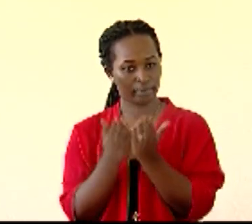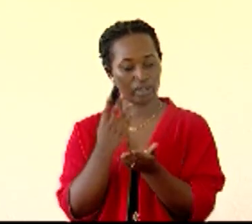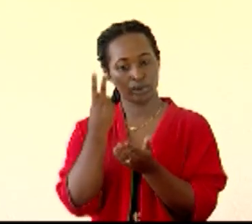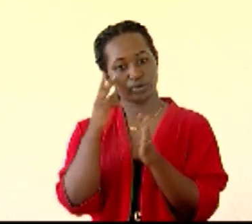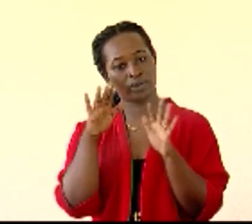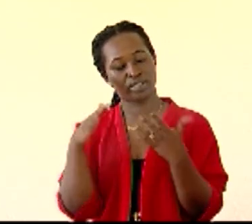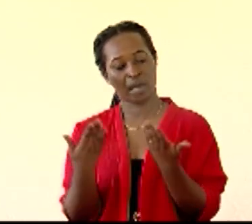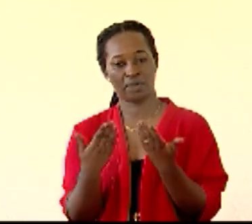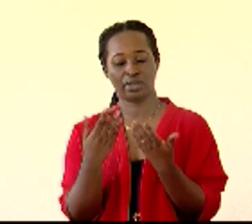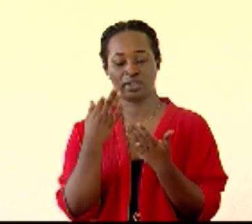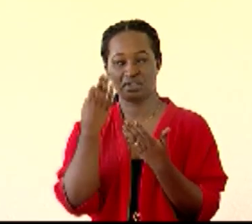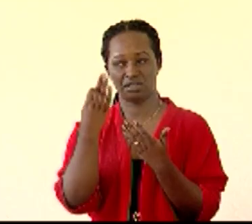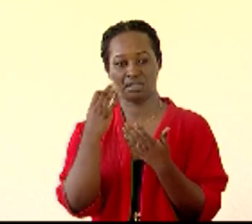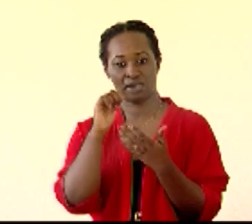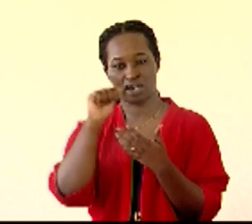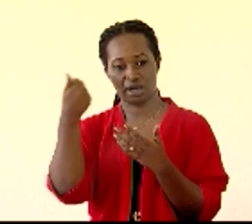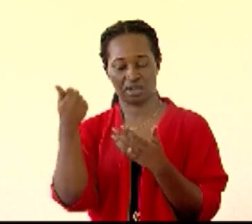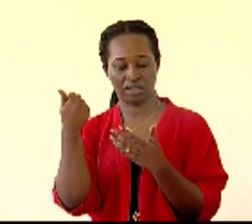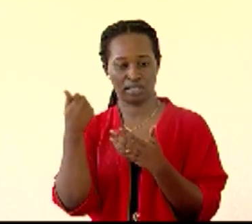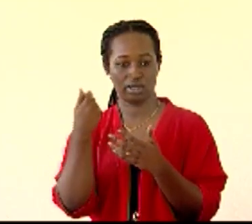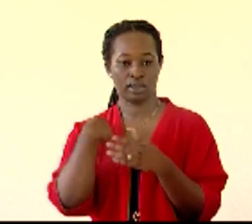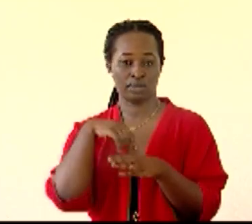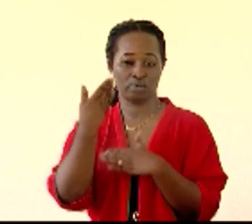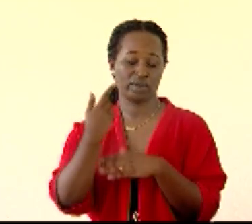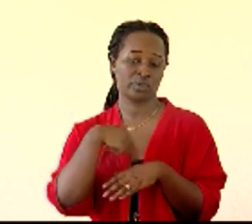or 3 minutes extra, and then we should be done.